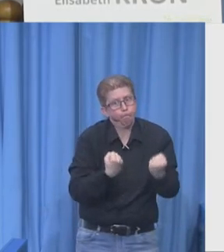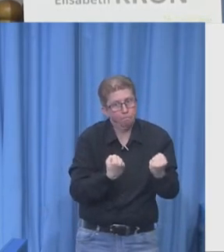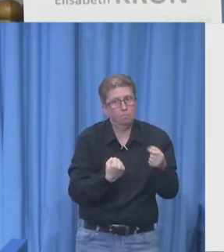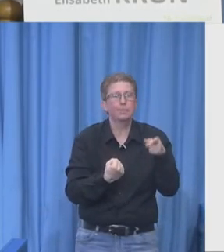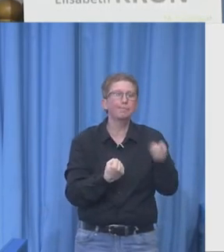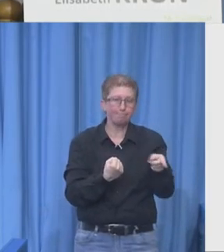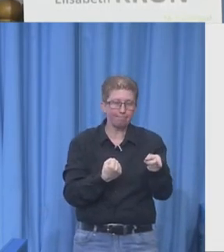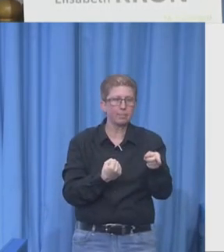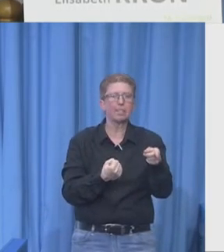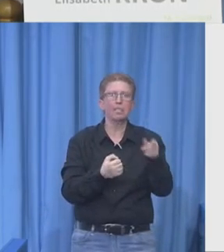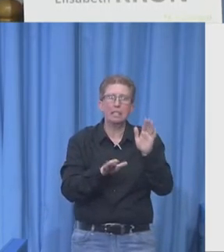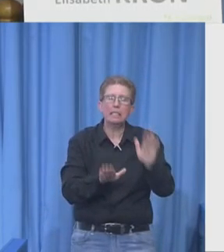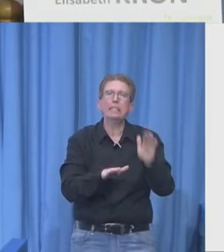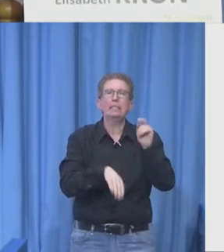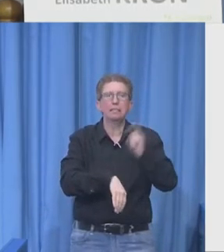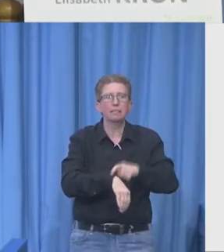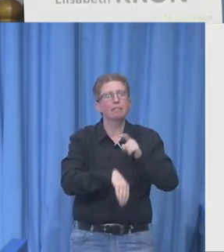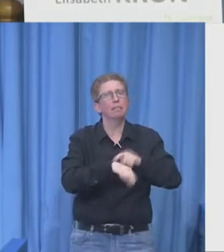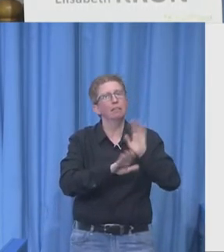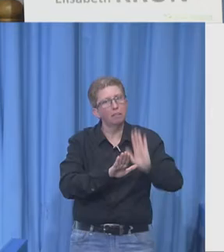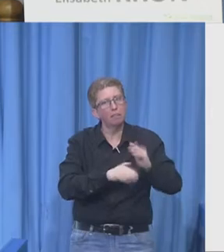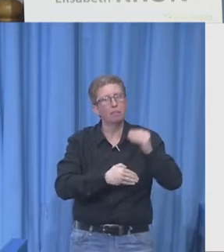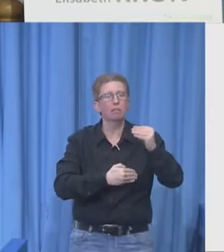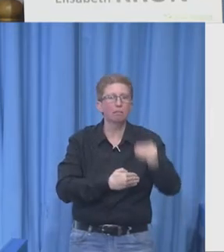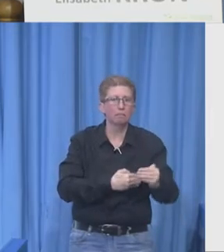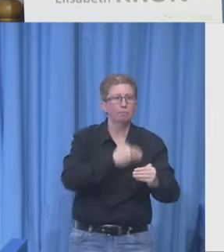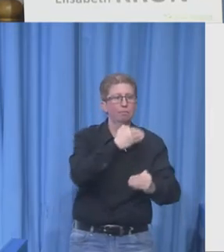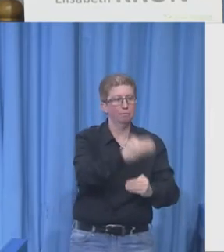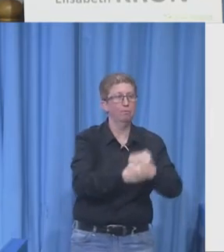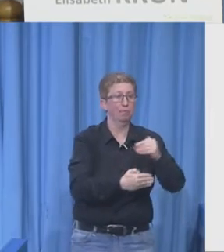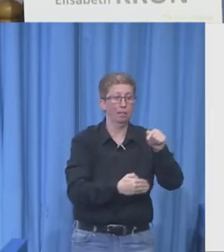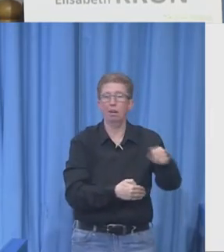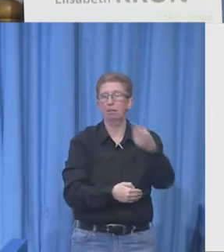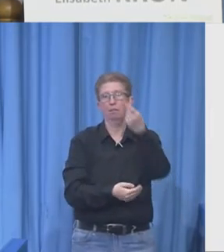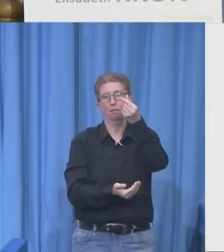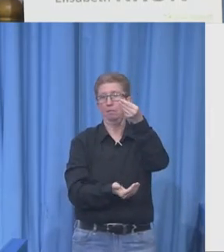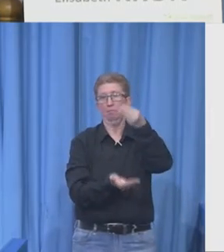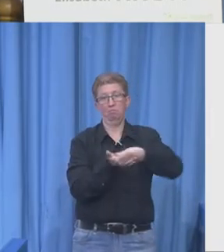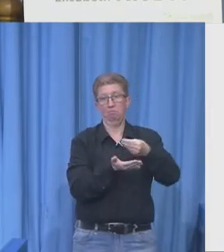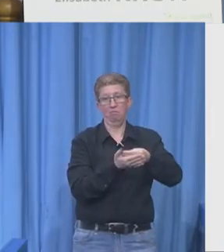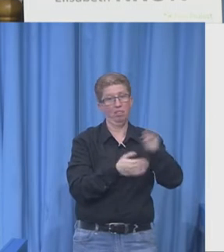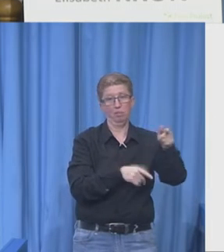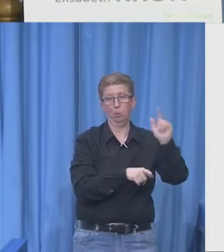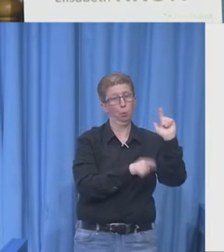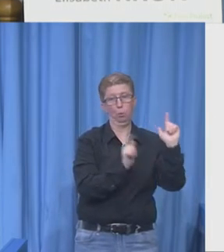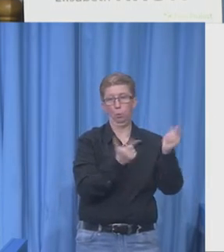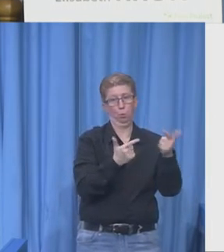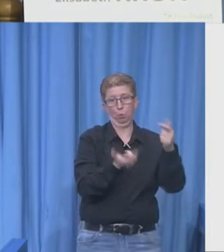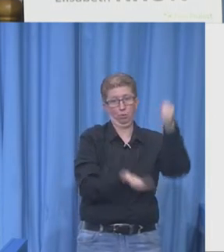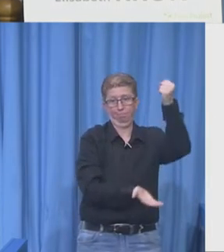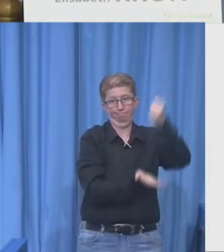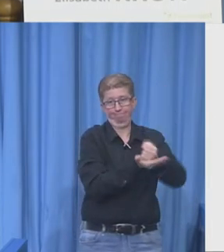in Austria there is no educational program for people with autism. It's difficult to study because the universities are